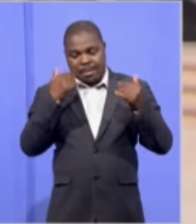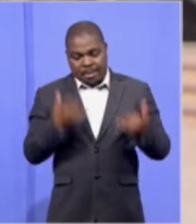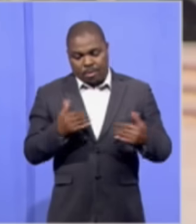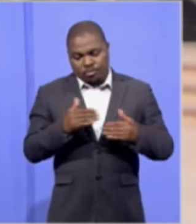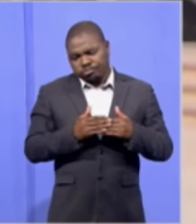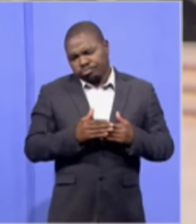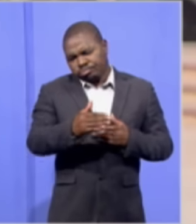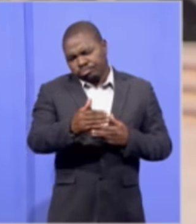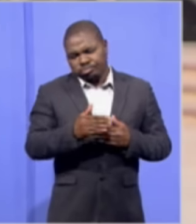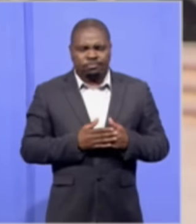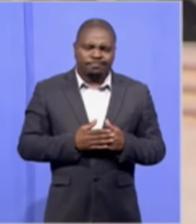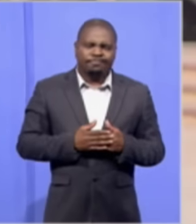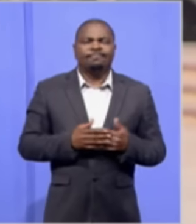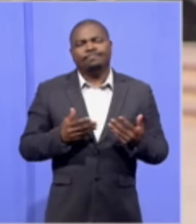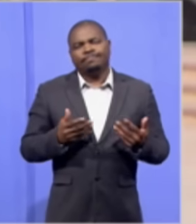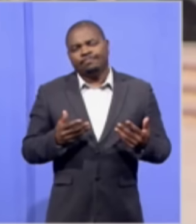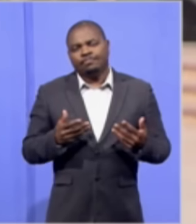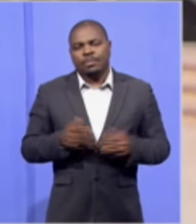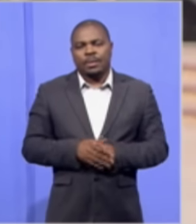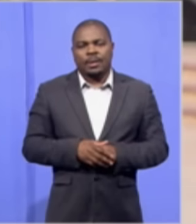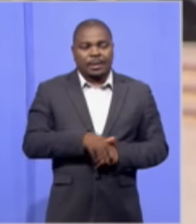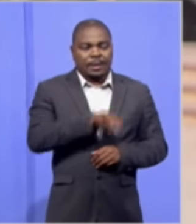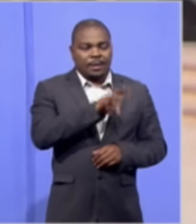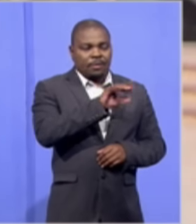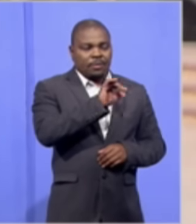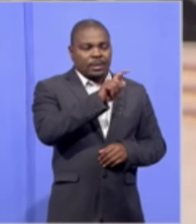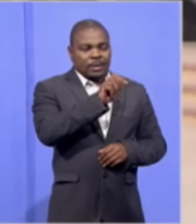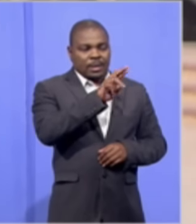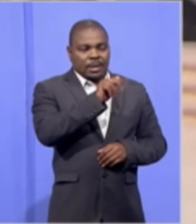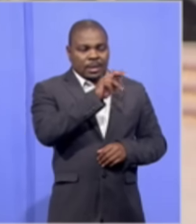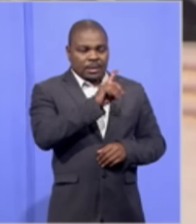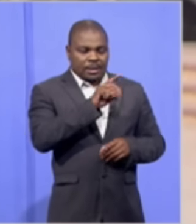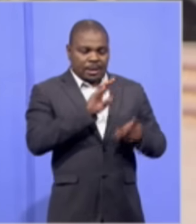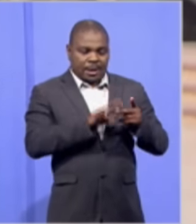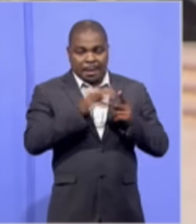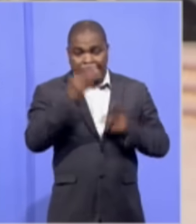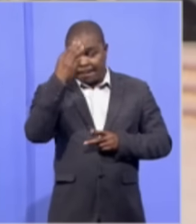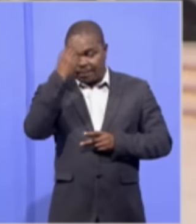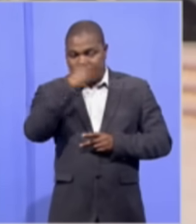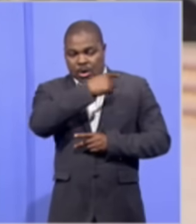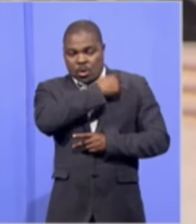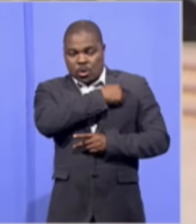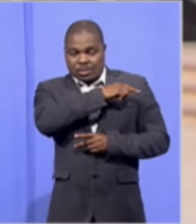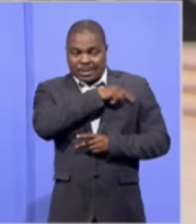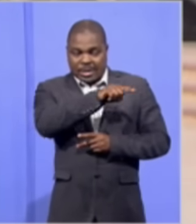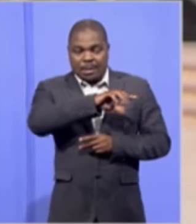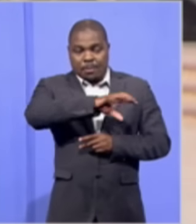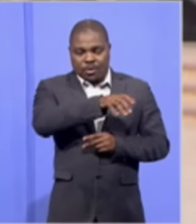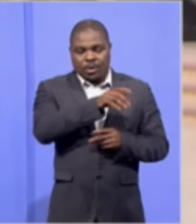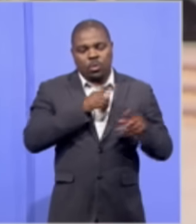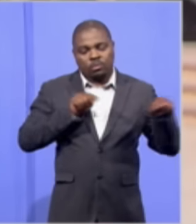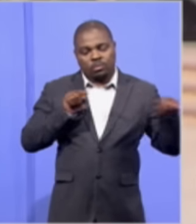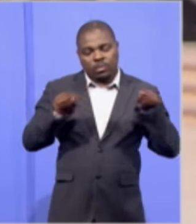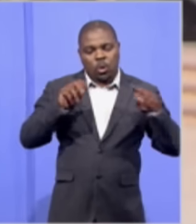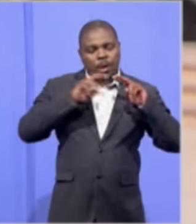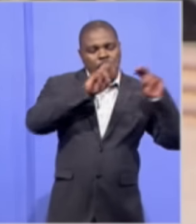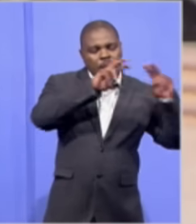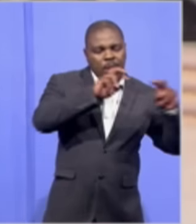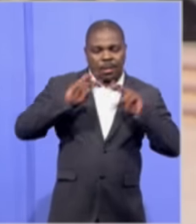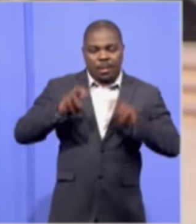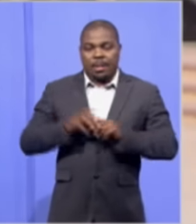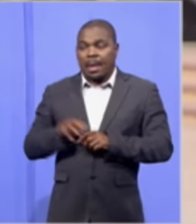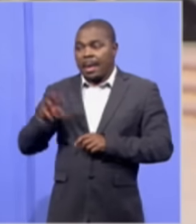re lebelle the Veteran Psychiatric Hospital le Mafikeng Provincial Hospital but MEC